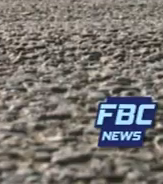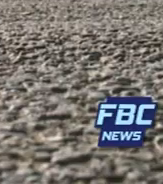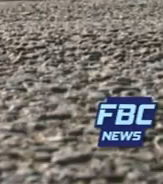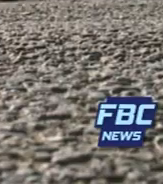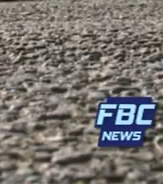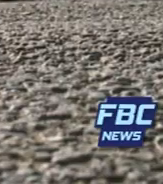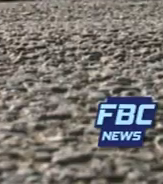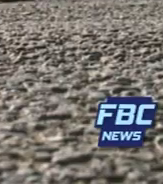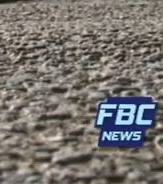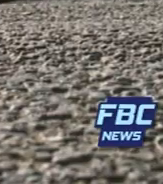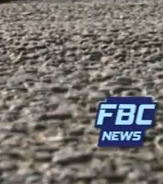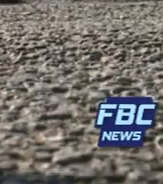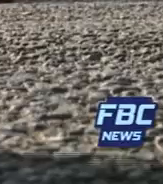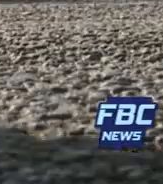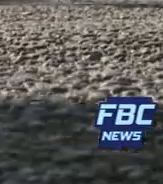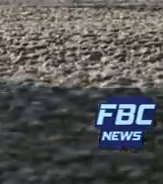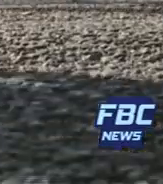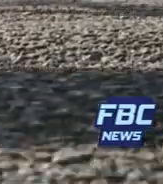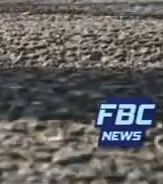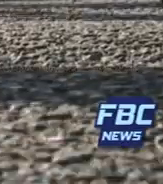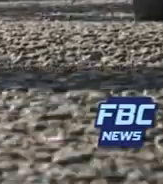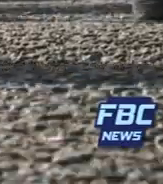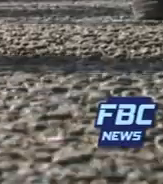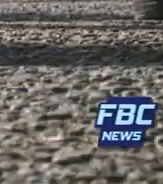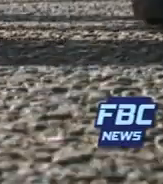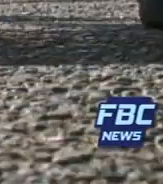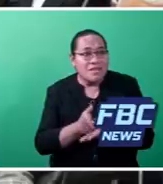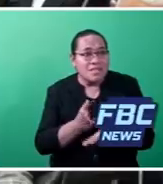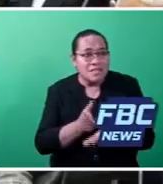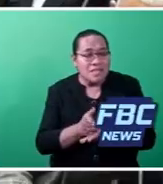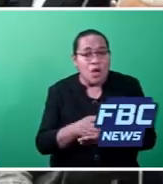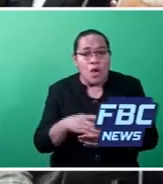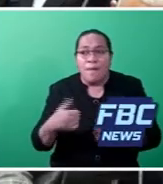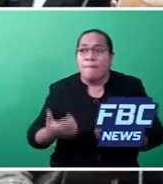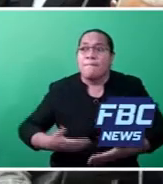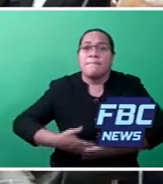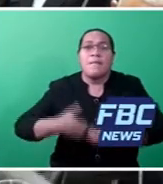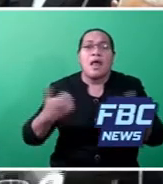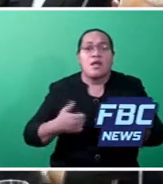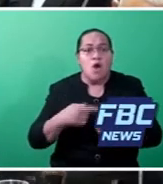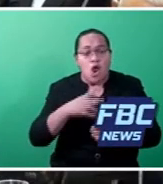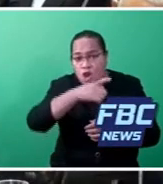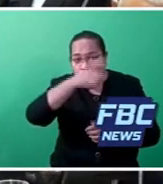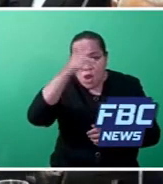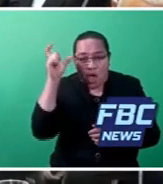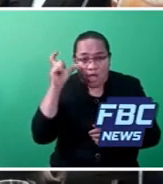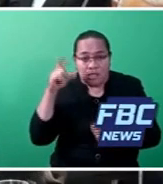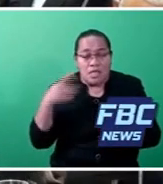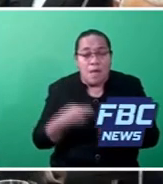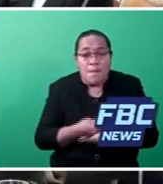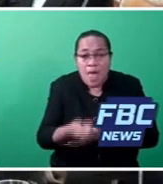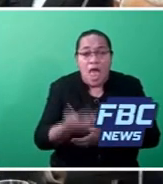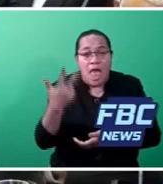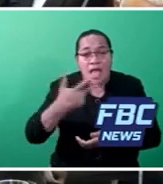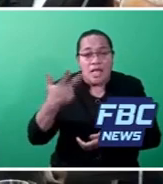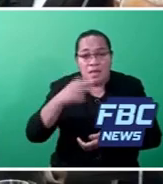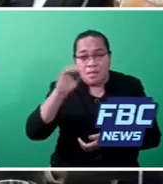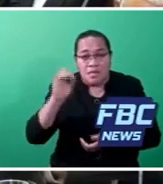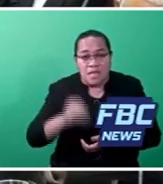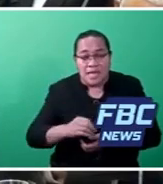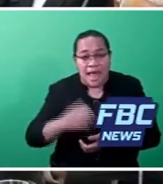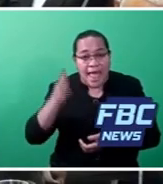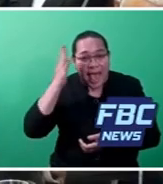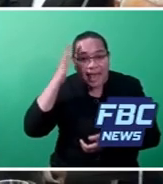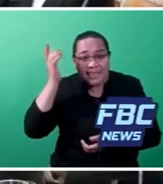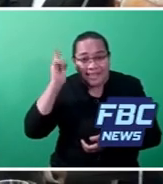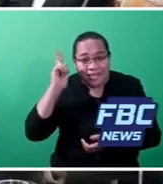has also made huge strides in providing for civil servants. We have had nurses that have been paid over 80%. Today, heads of schools get